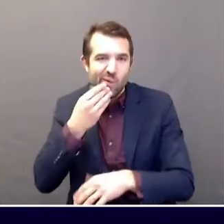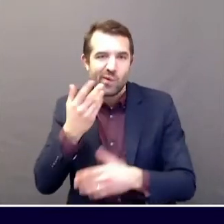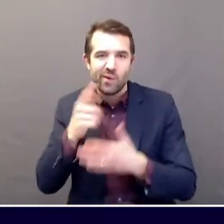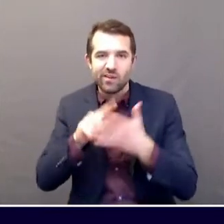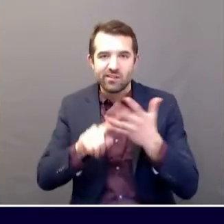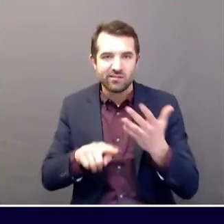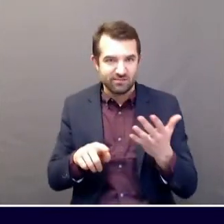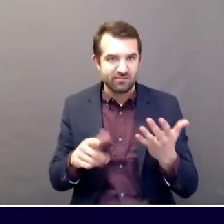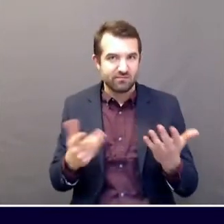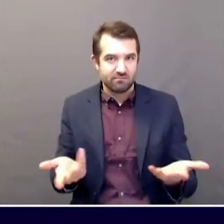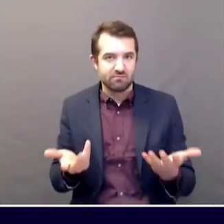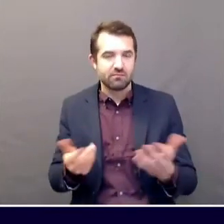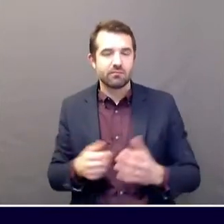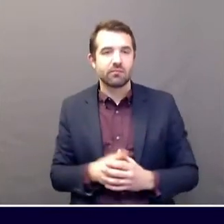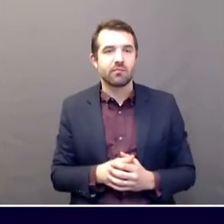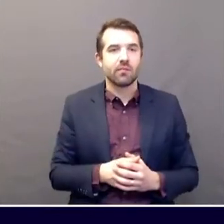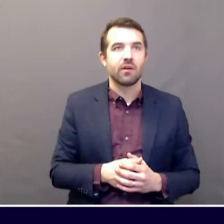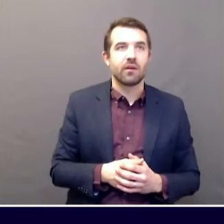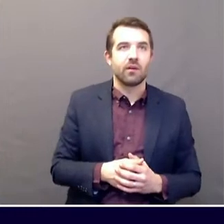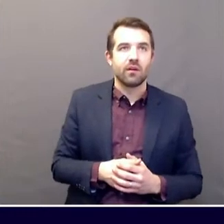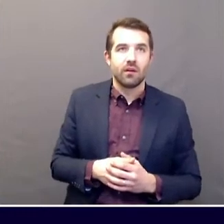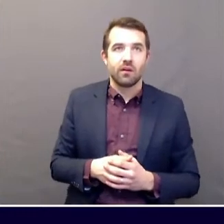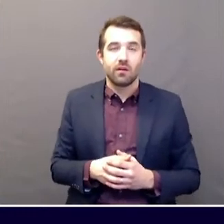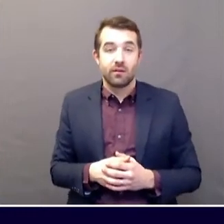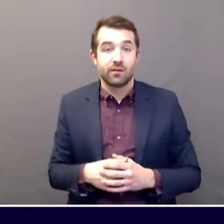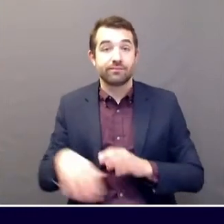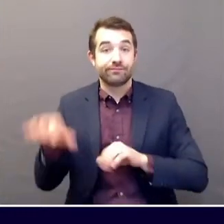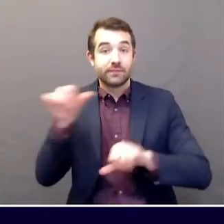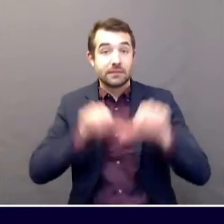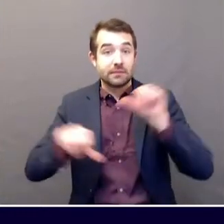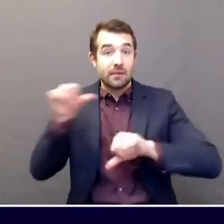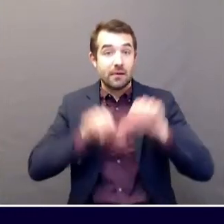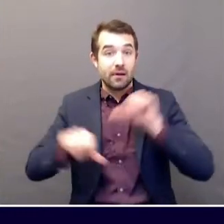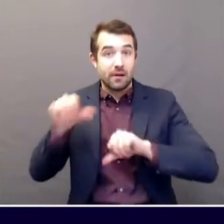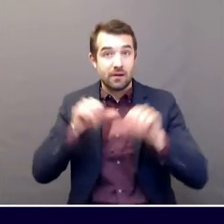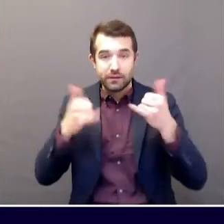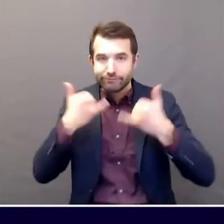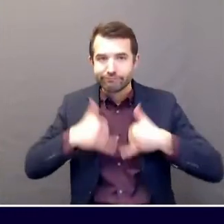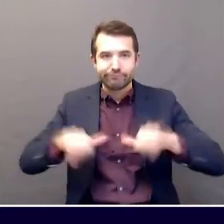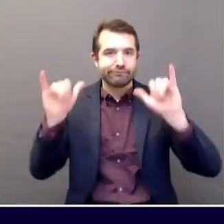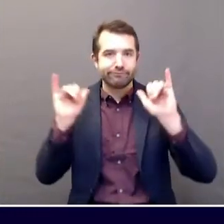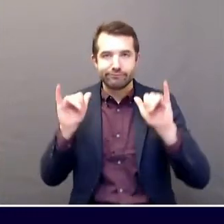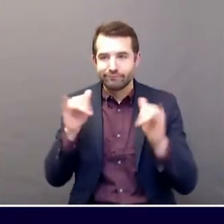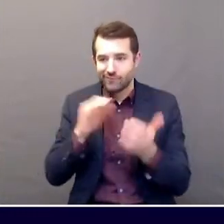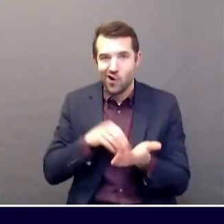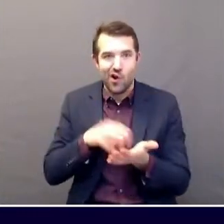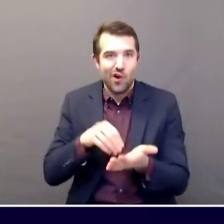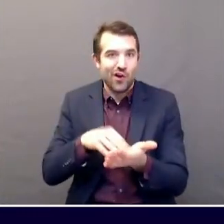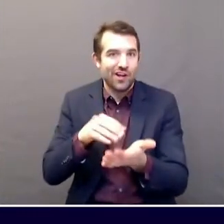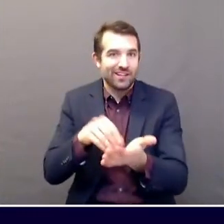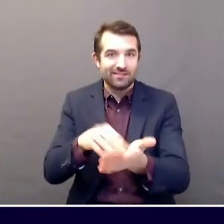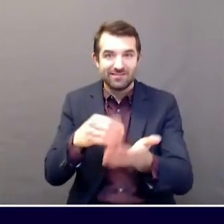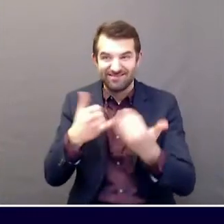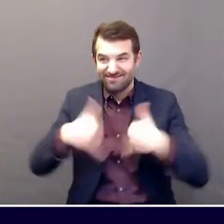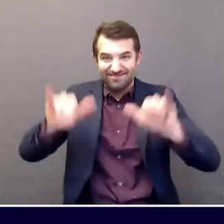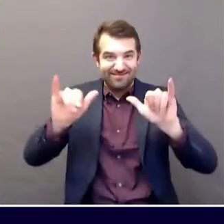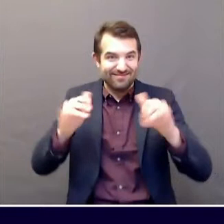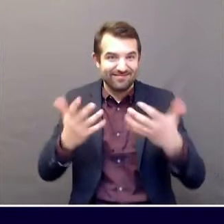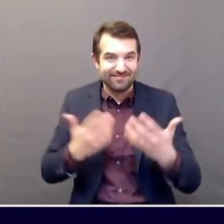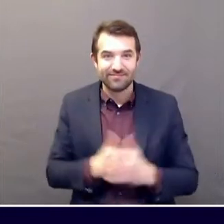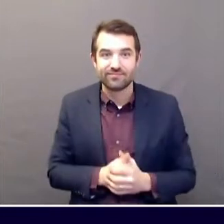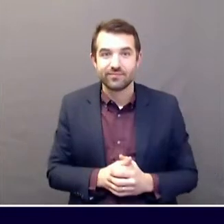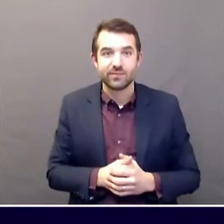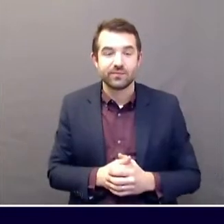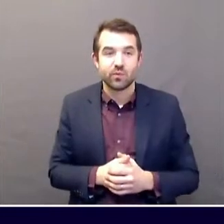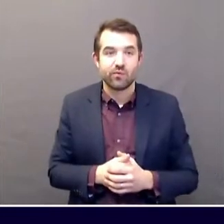the bottom line here, and the science on this continues to evolve. Based on a briefing call that I had the opportunity